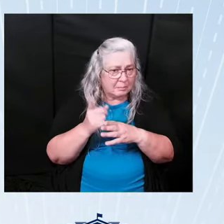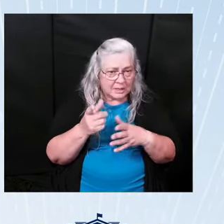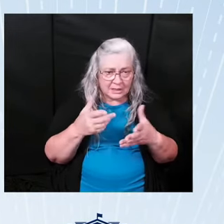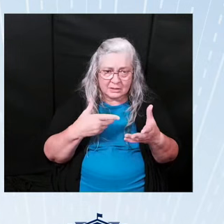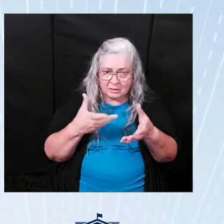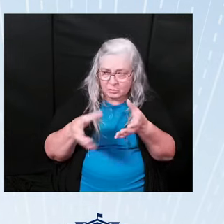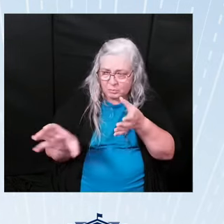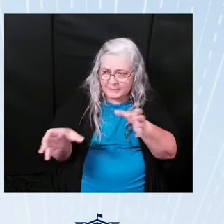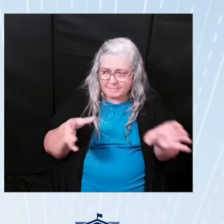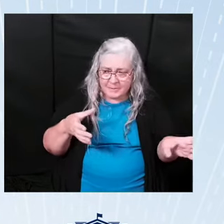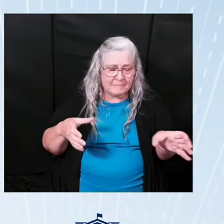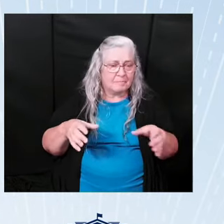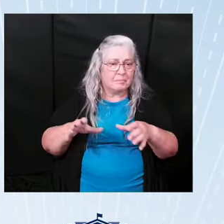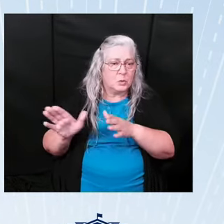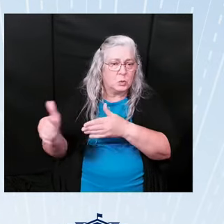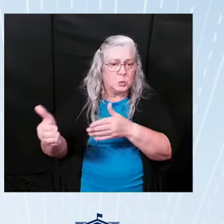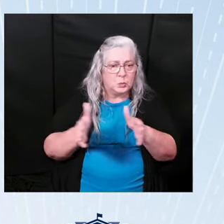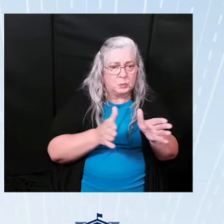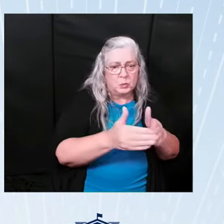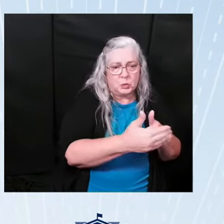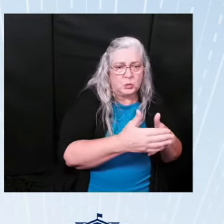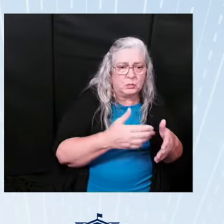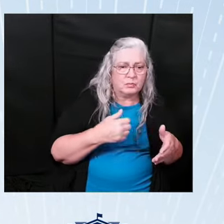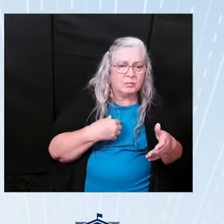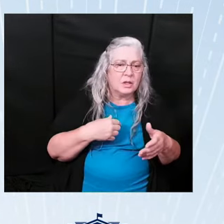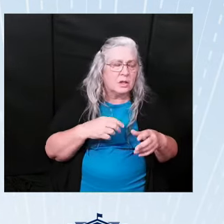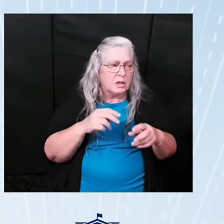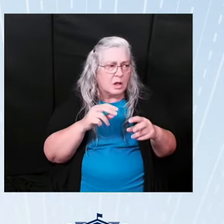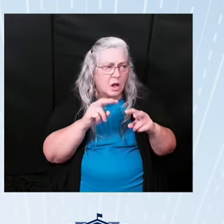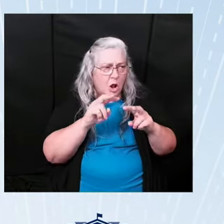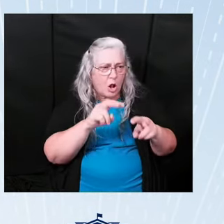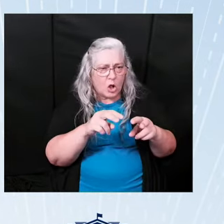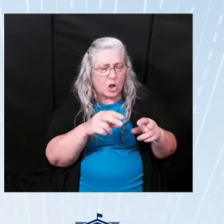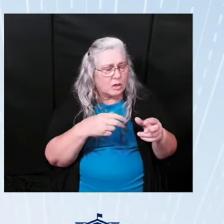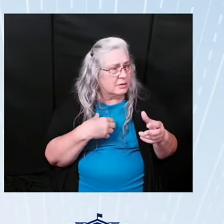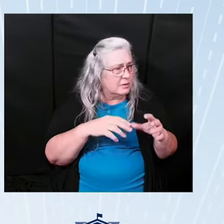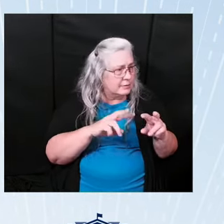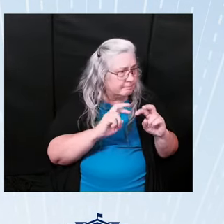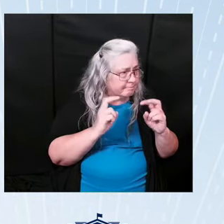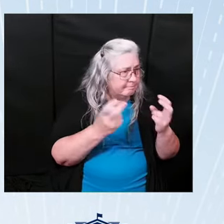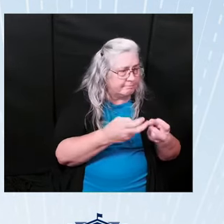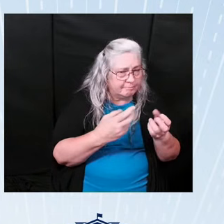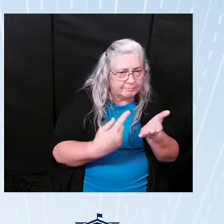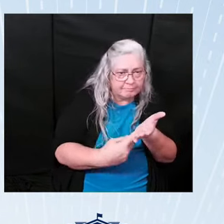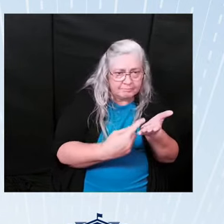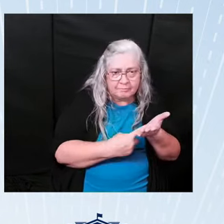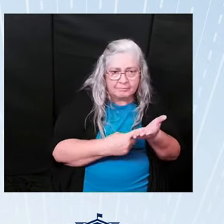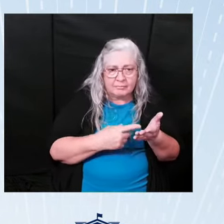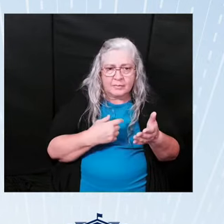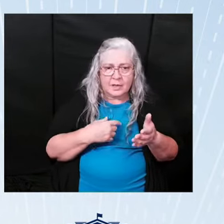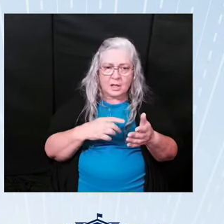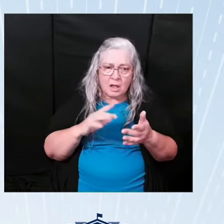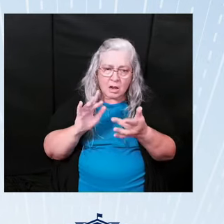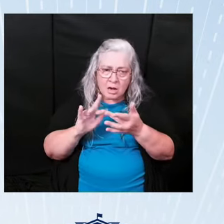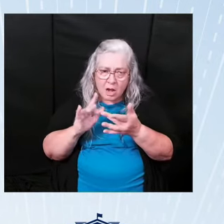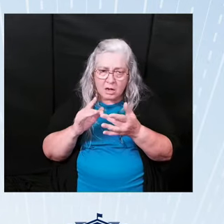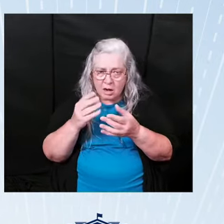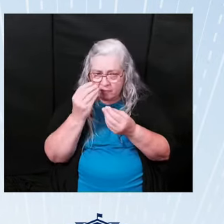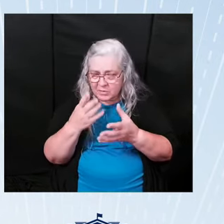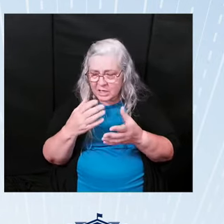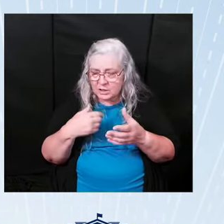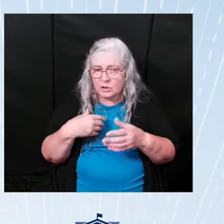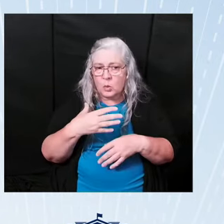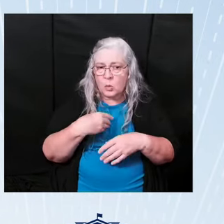discussions. Also, do feel free to find us. There's contact information, you know, for the White House and all the different components that you heard from